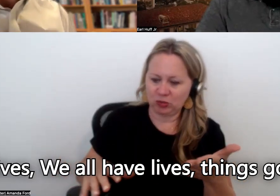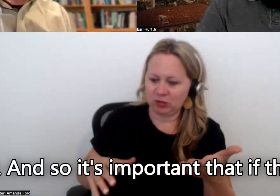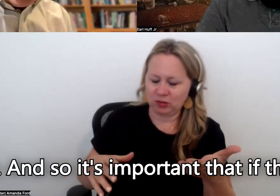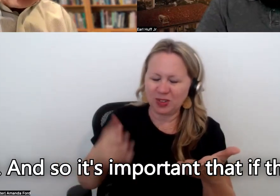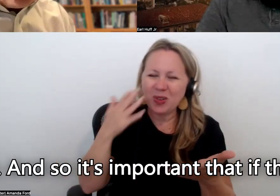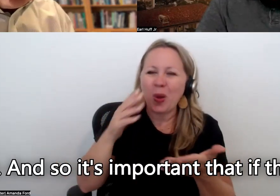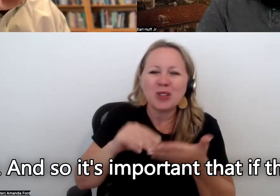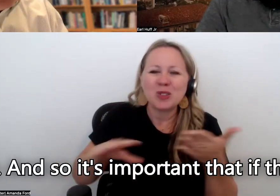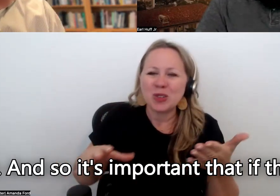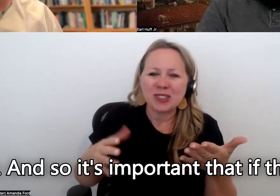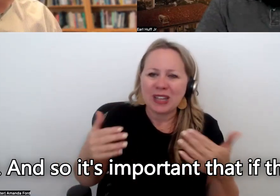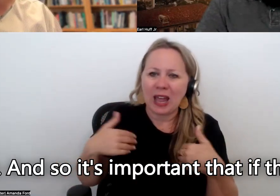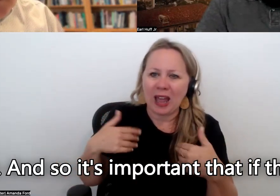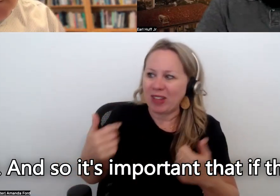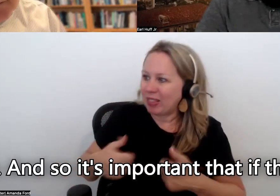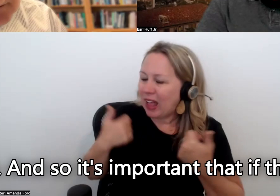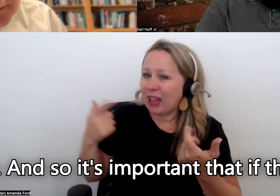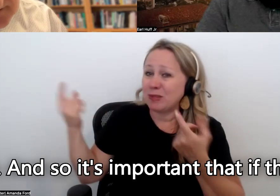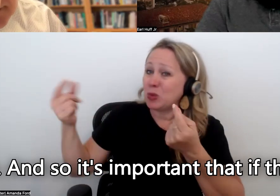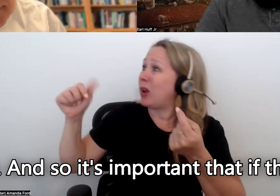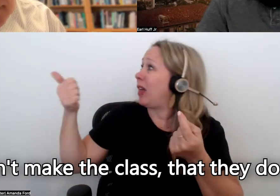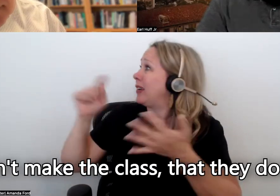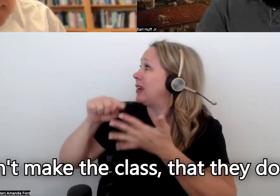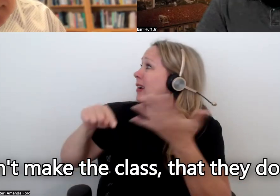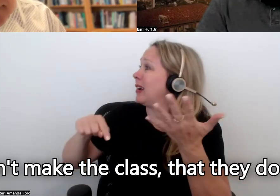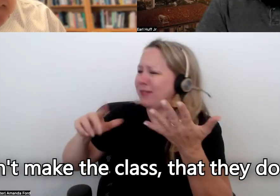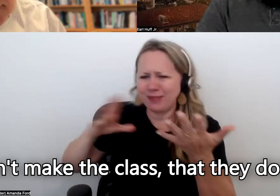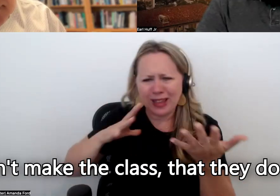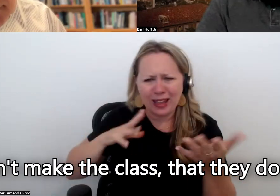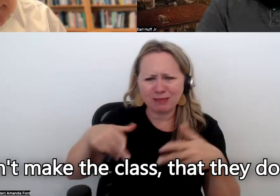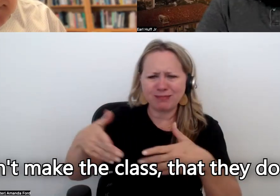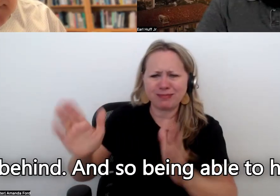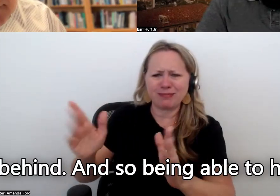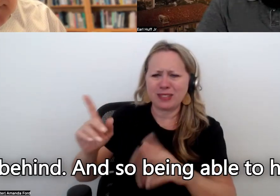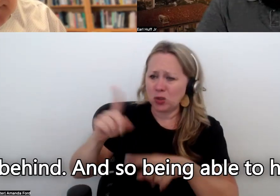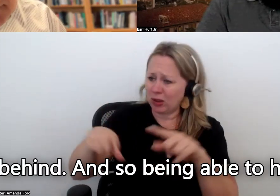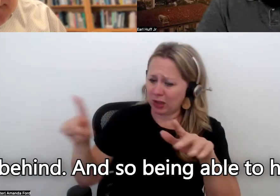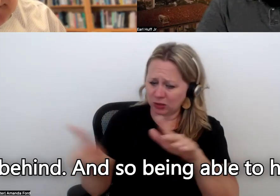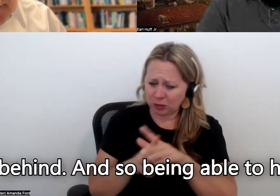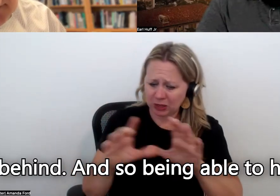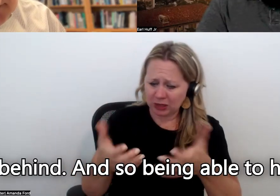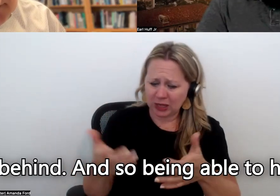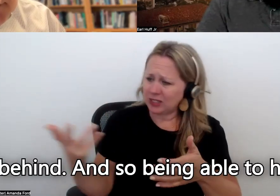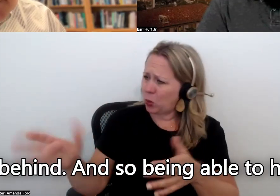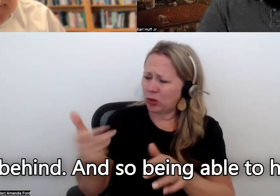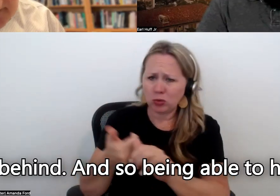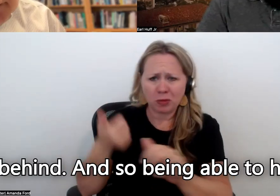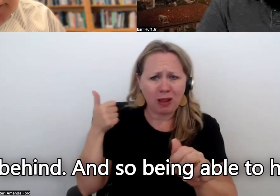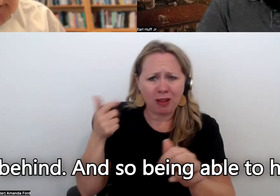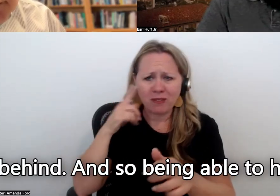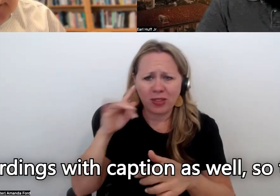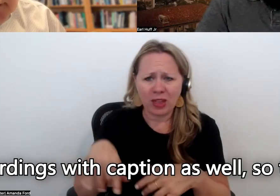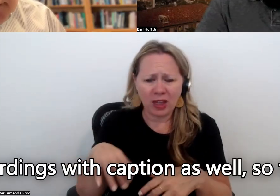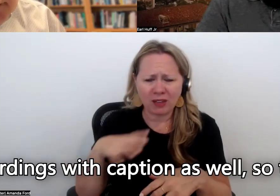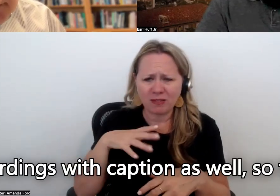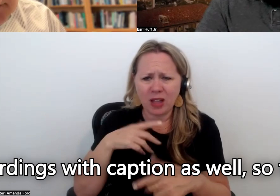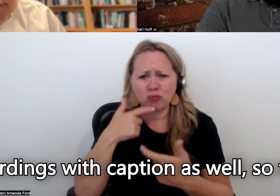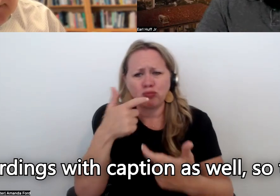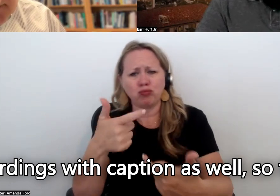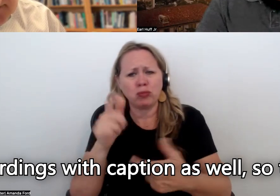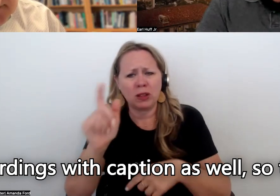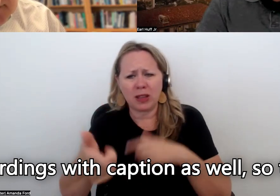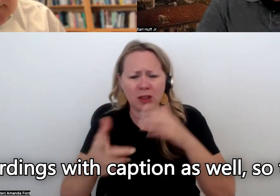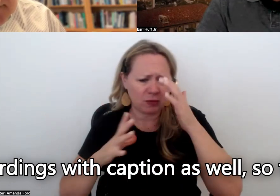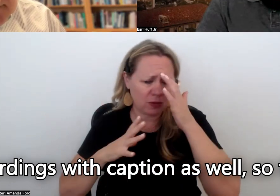things go on. And so it's important that if they can't make the class, that they don't fall behind. And so being able to have recordings